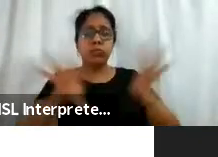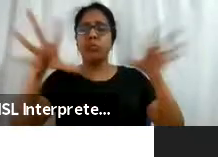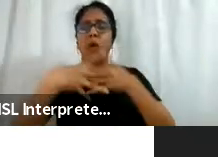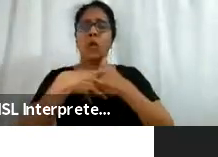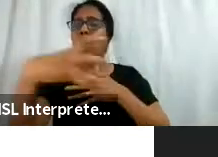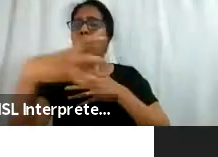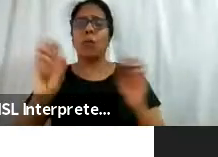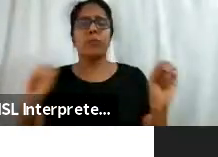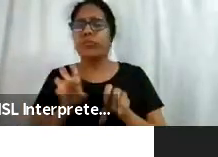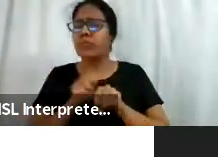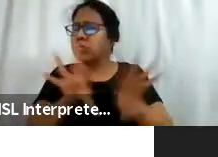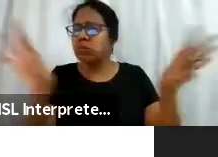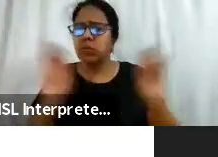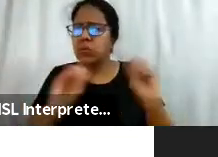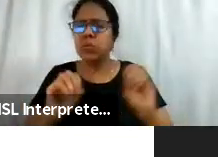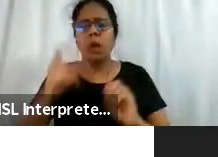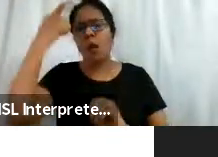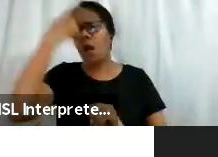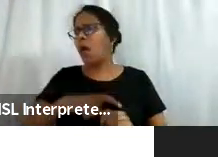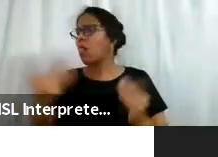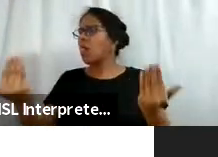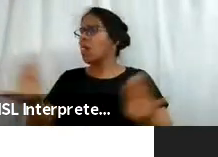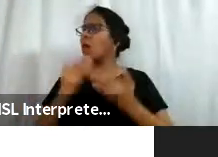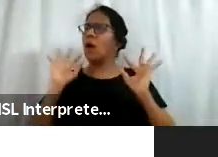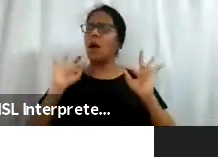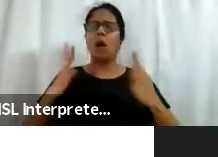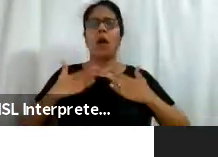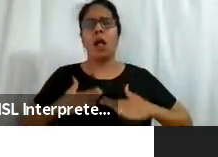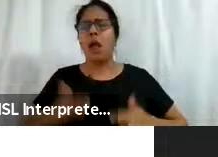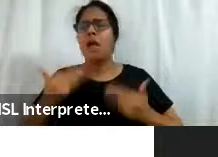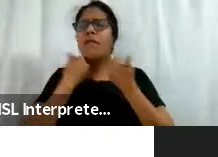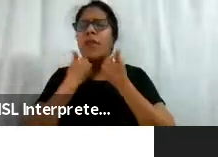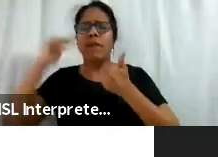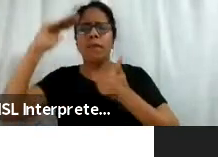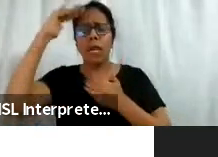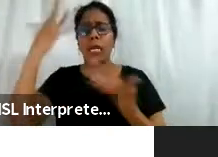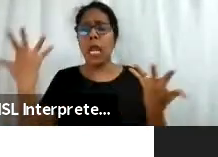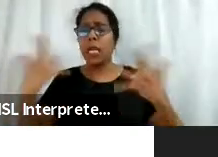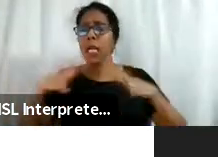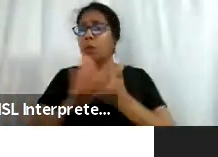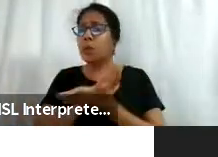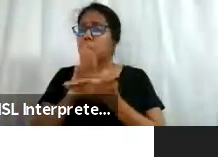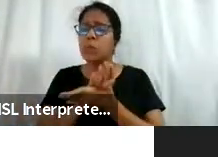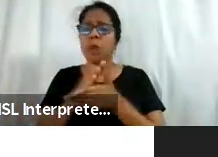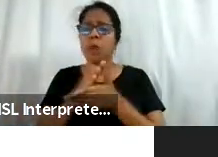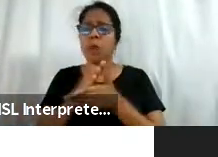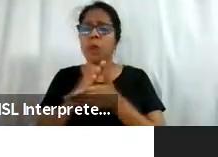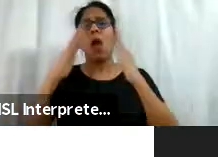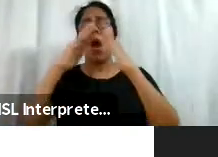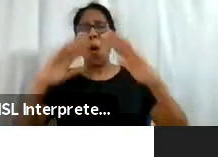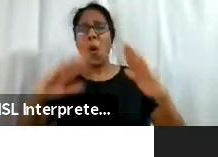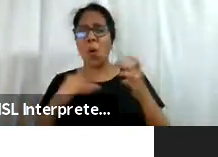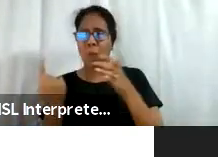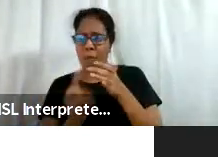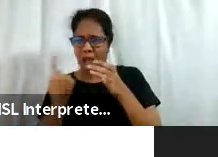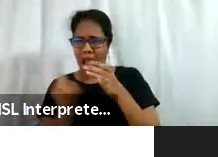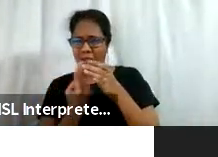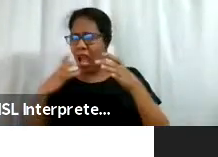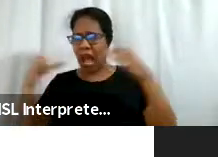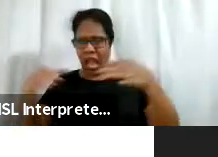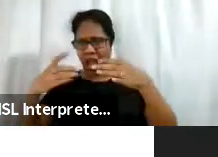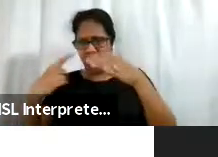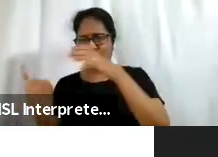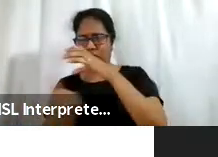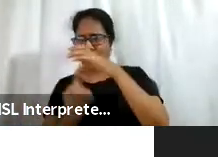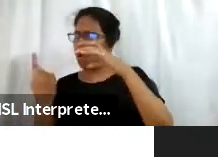your isolation period is over and you are not having fever, you're feeling better? So we can end it by after